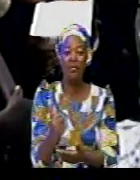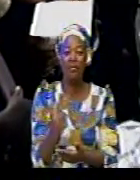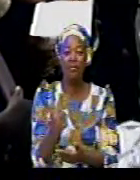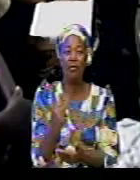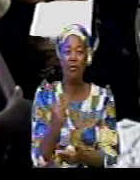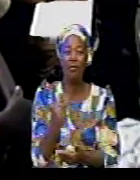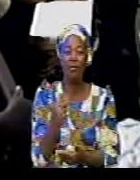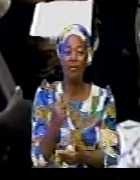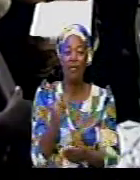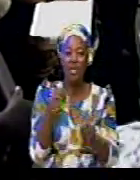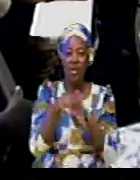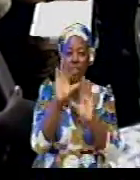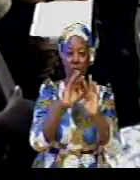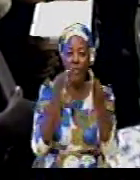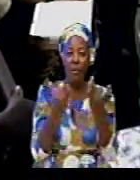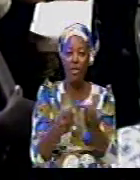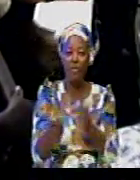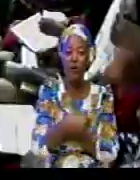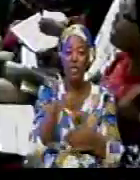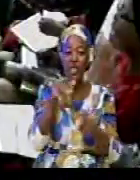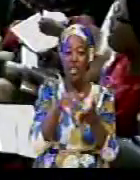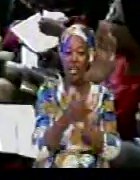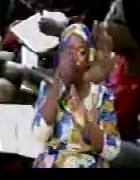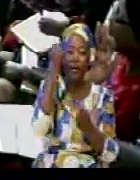Your life today, amen.